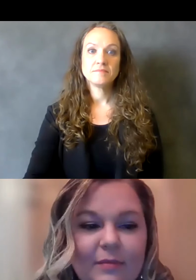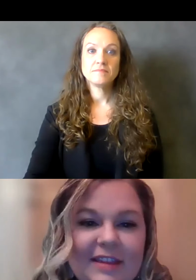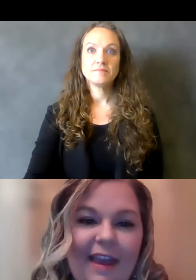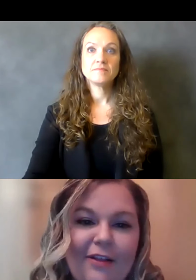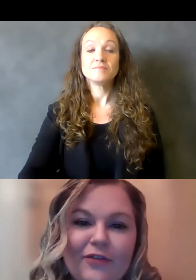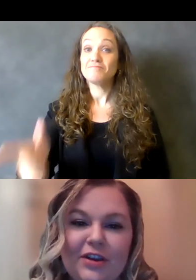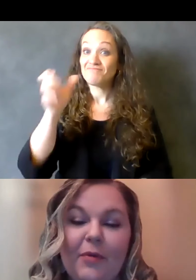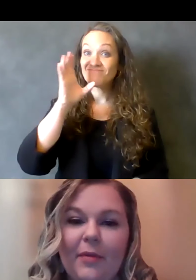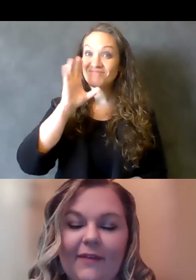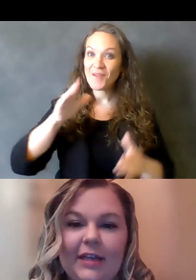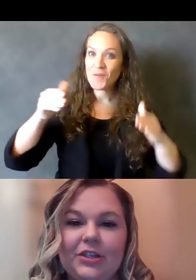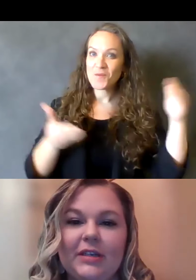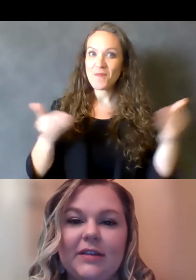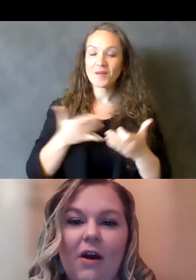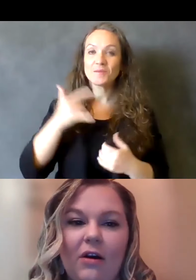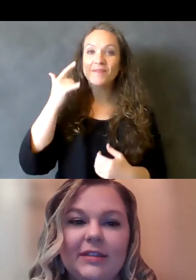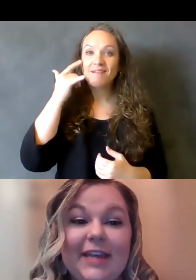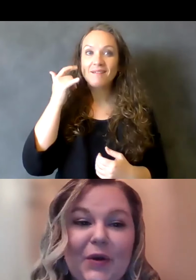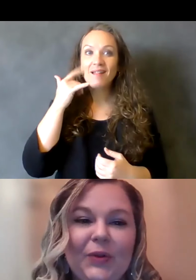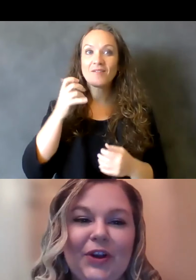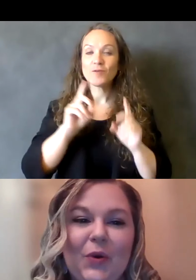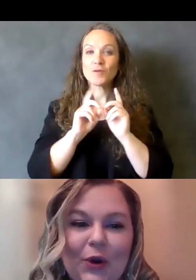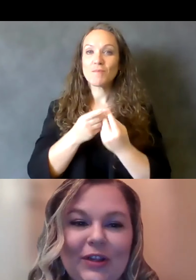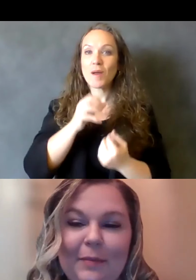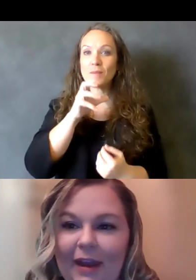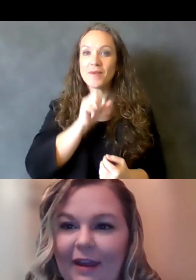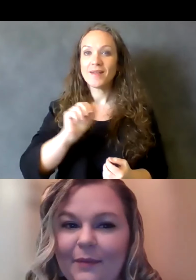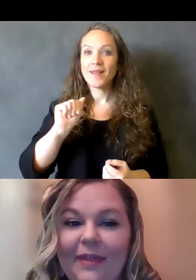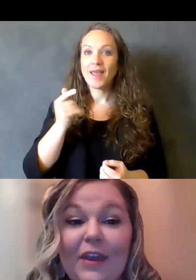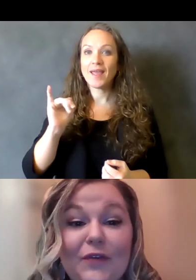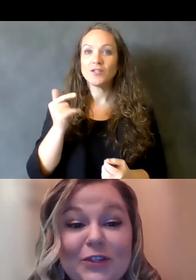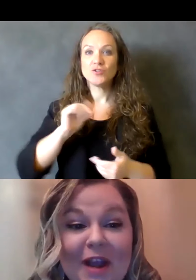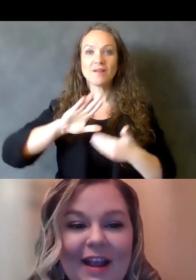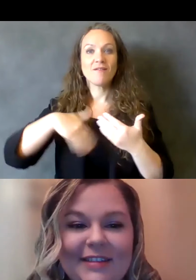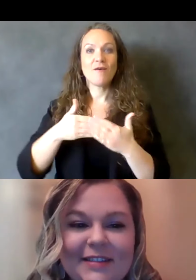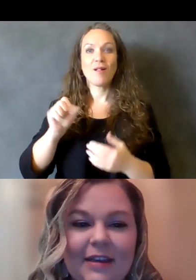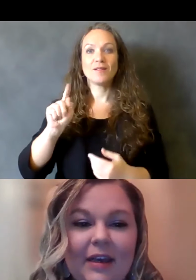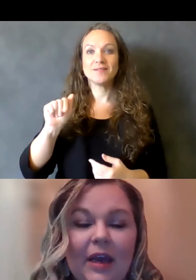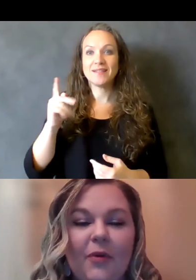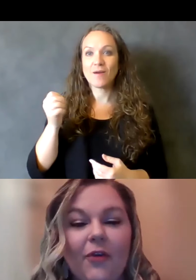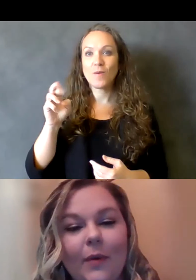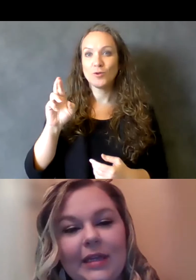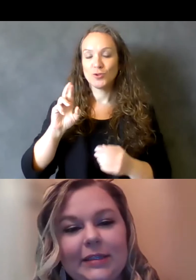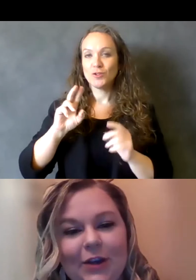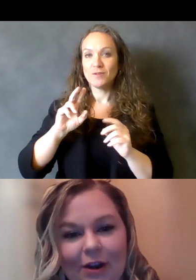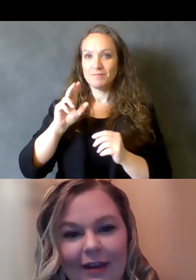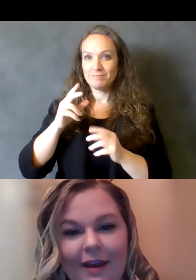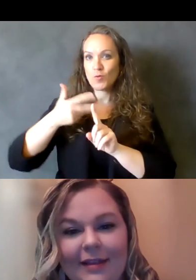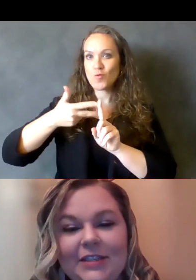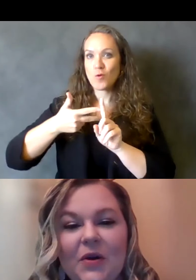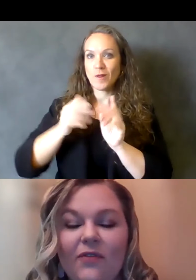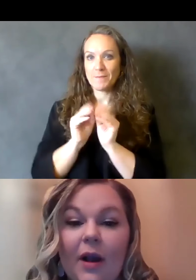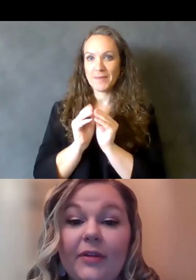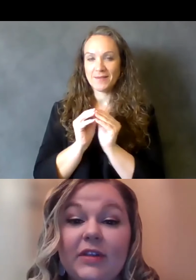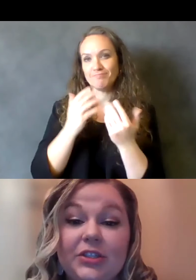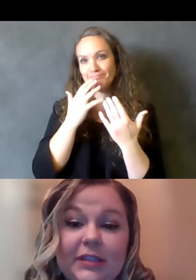Hello and welcome to the California Department of Aging's All Stakeholder Quarterly Meeting. Thank you for joining us. Before we get started, I'd